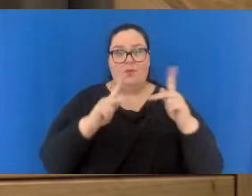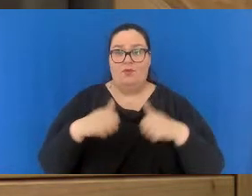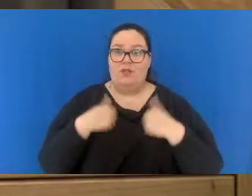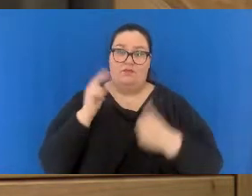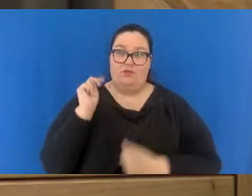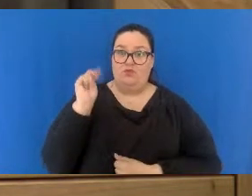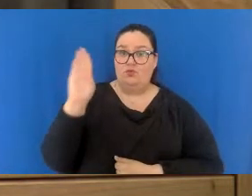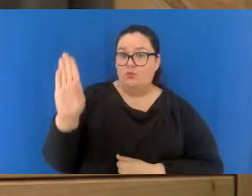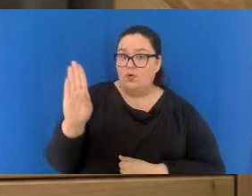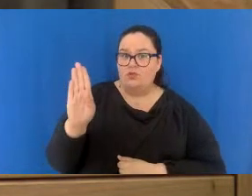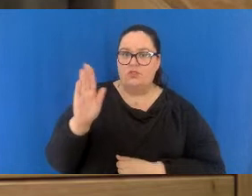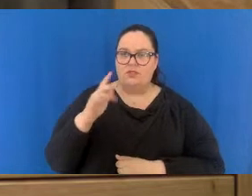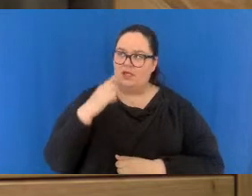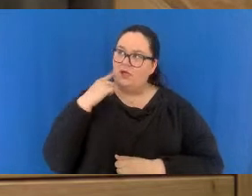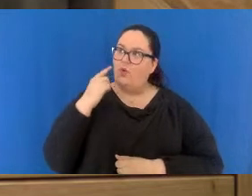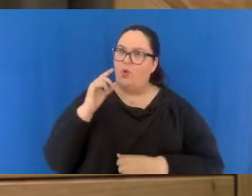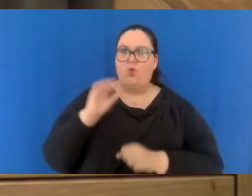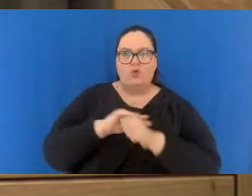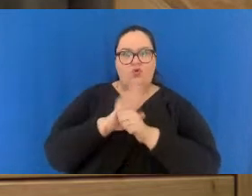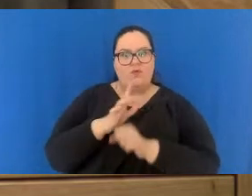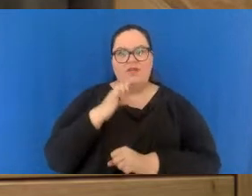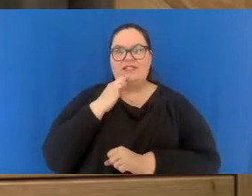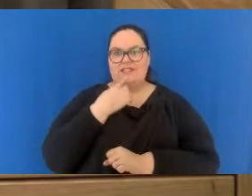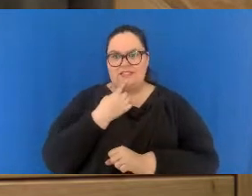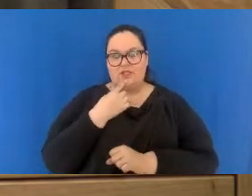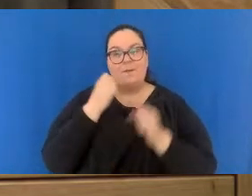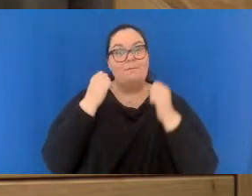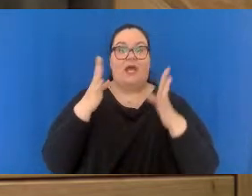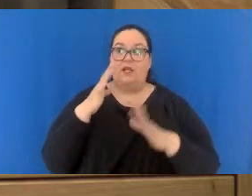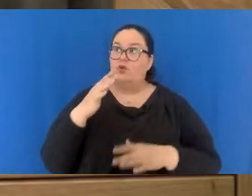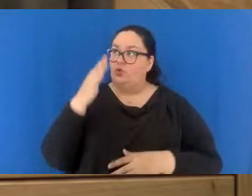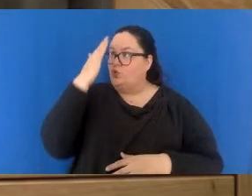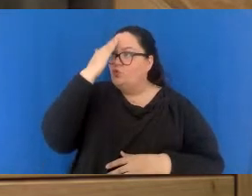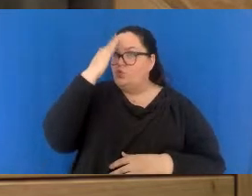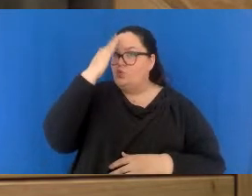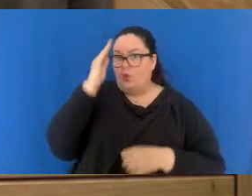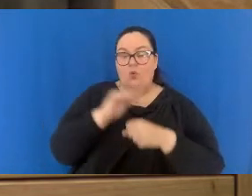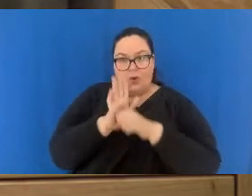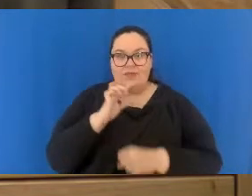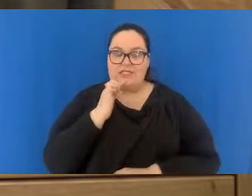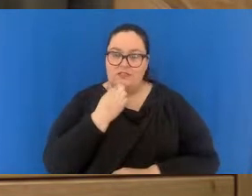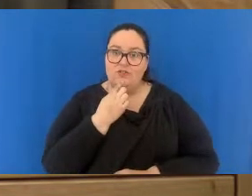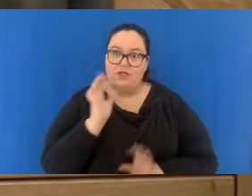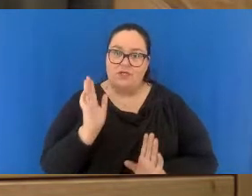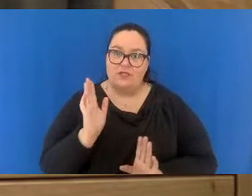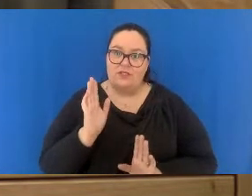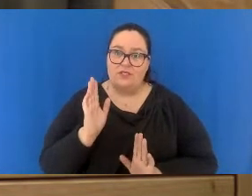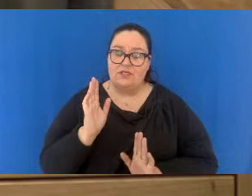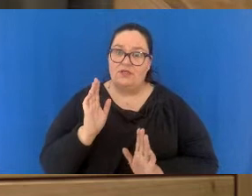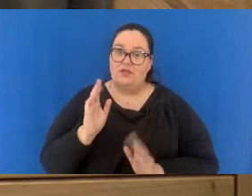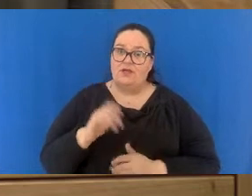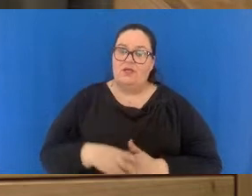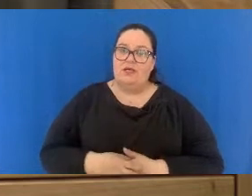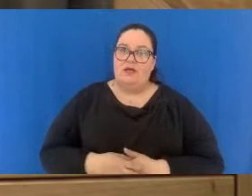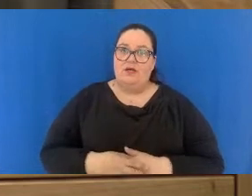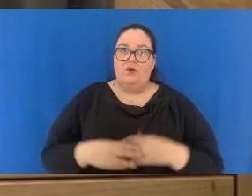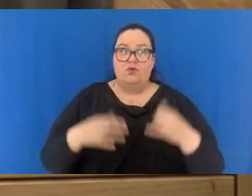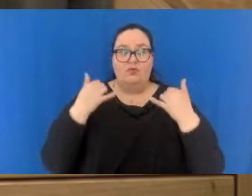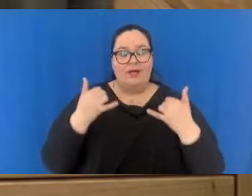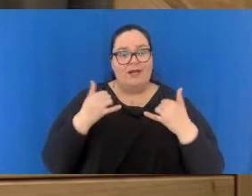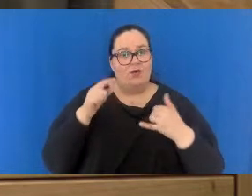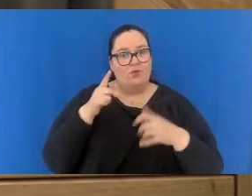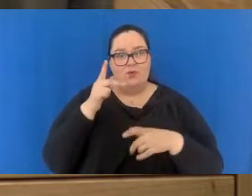for taking this seriously. I know so many of you are. But this is a time for us to be